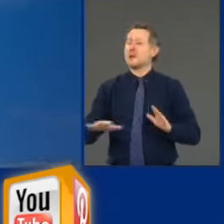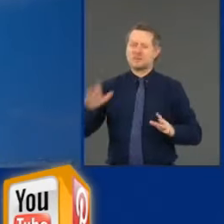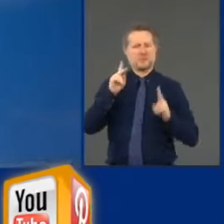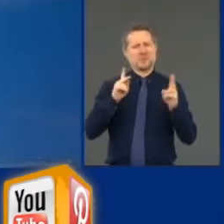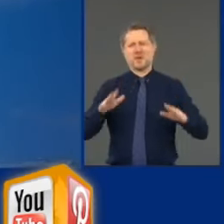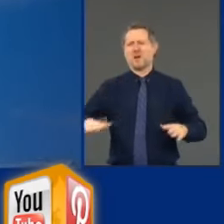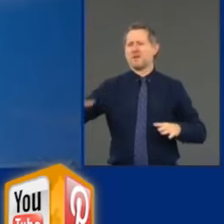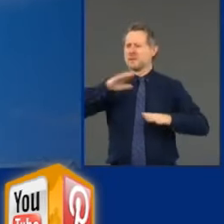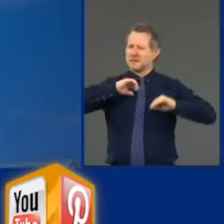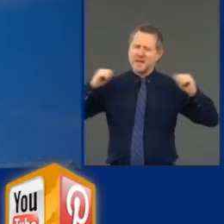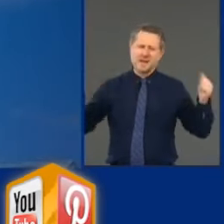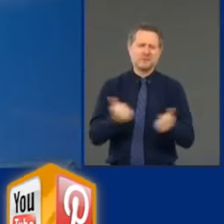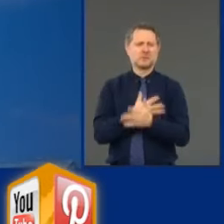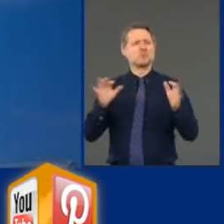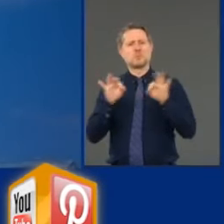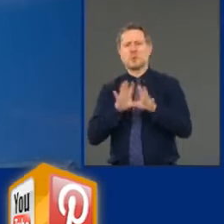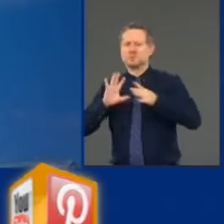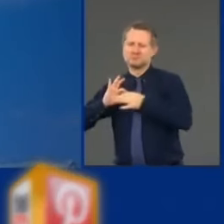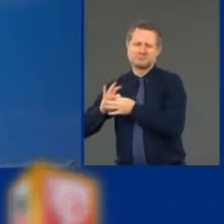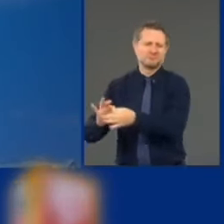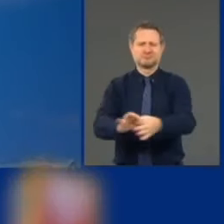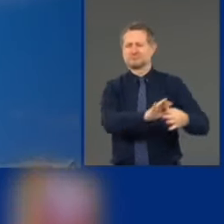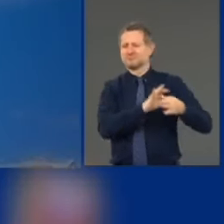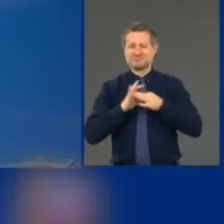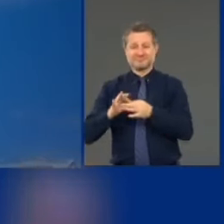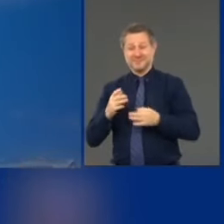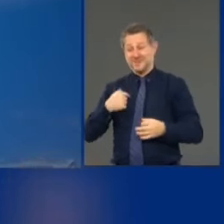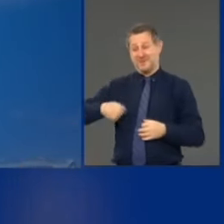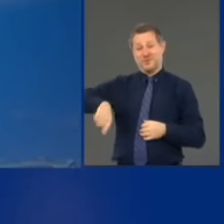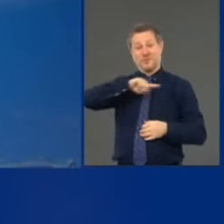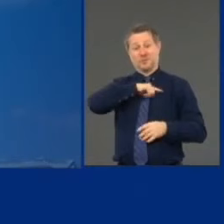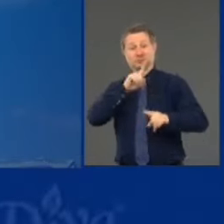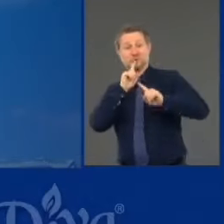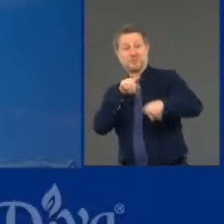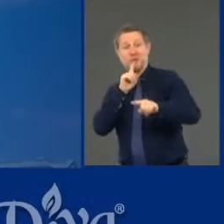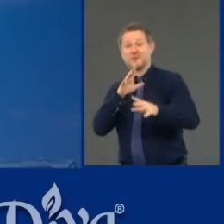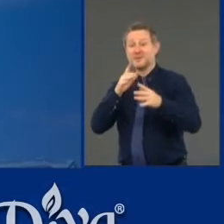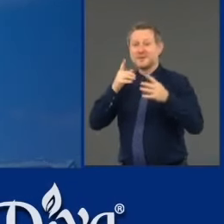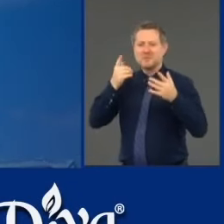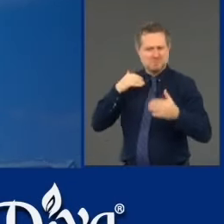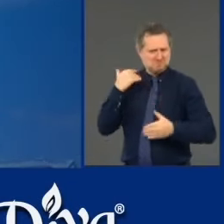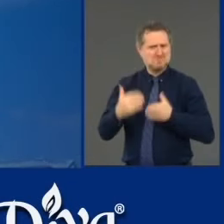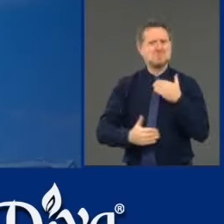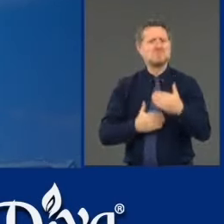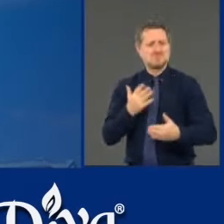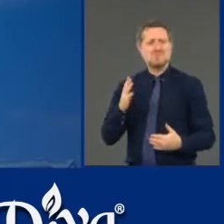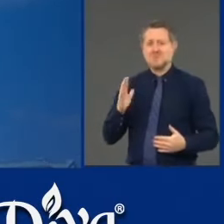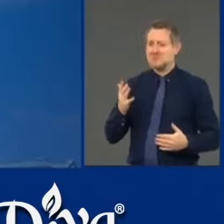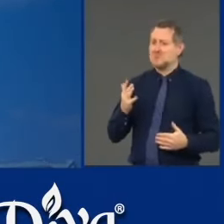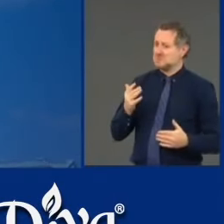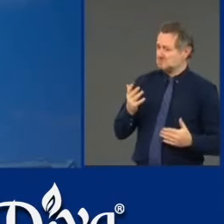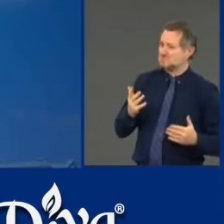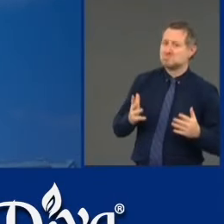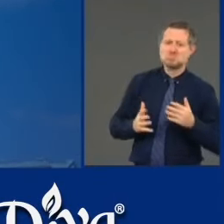people. Our response has been probably the most demanding in the country because we had